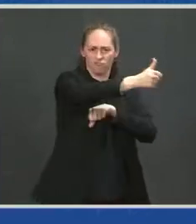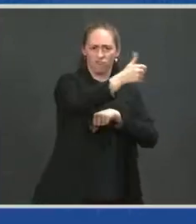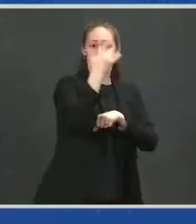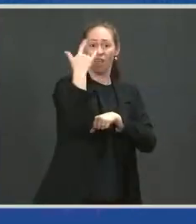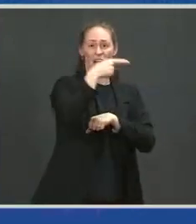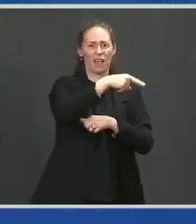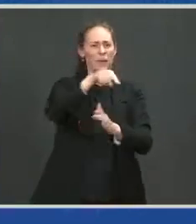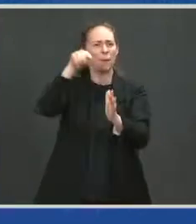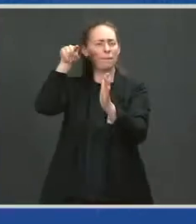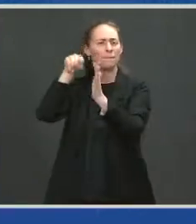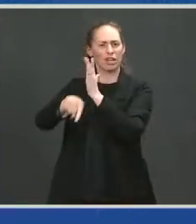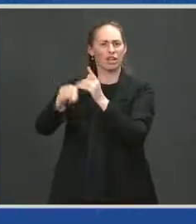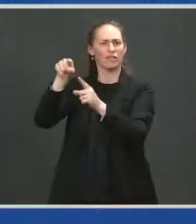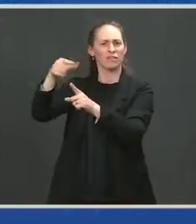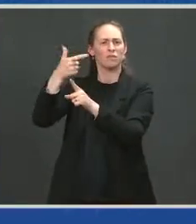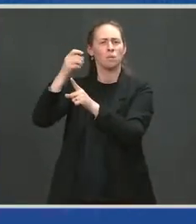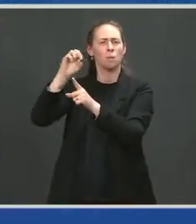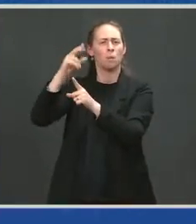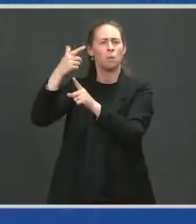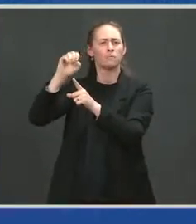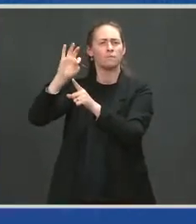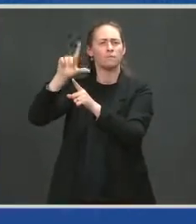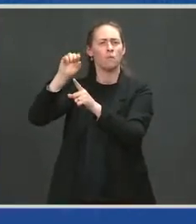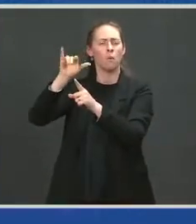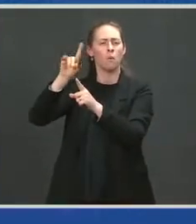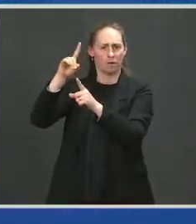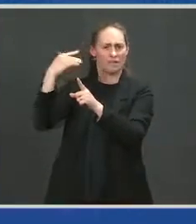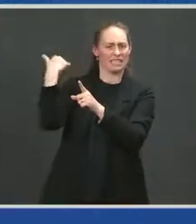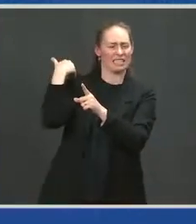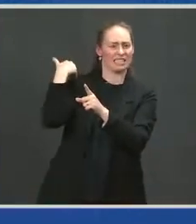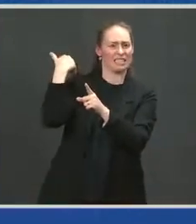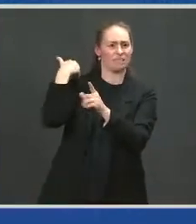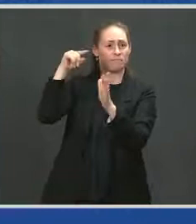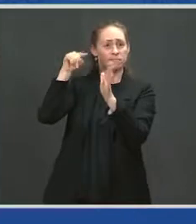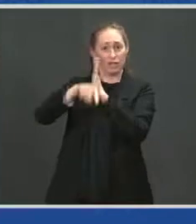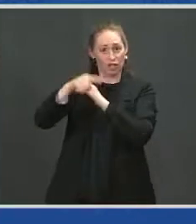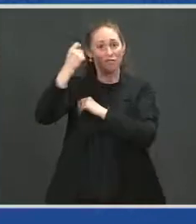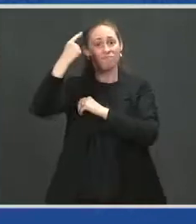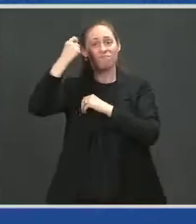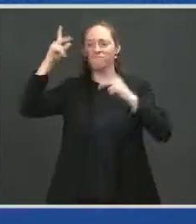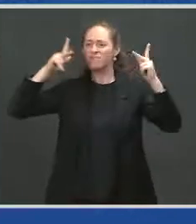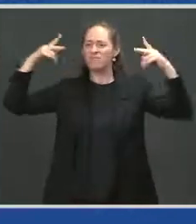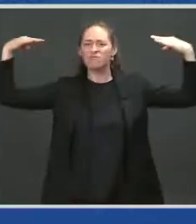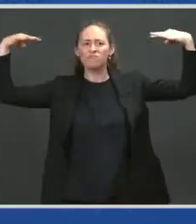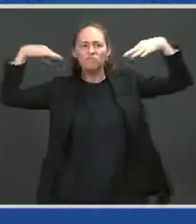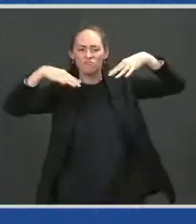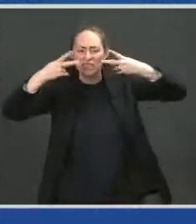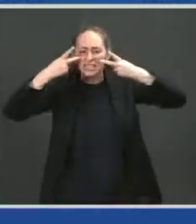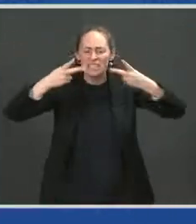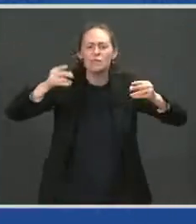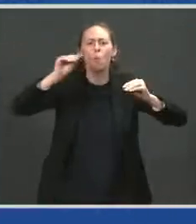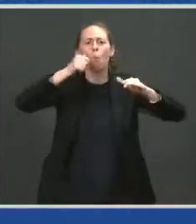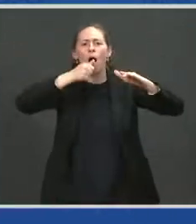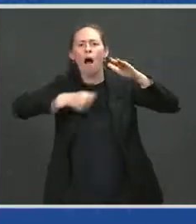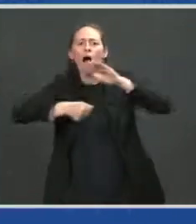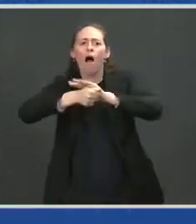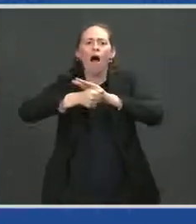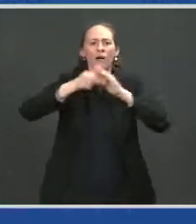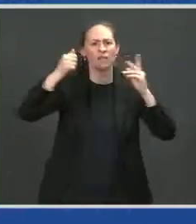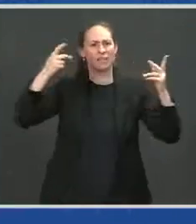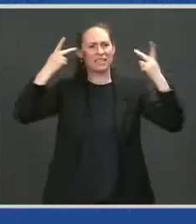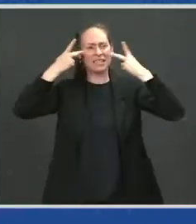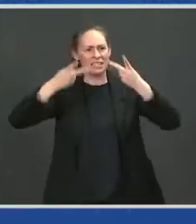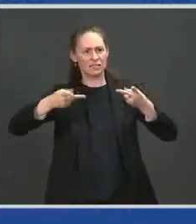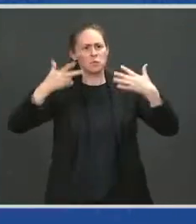It was a murder in the full light of day, and it ripped the blinders off for the whole world to